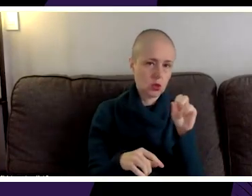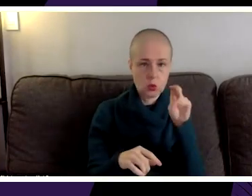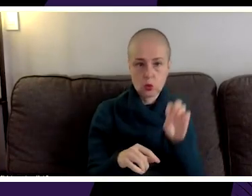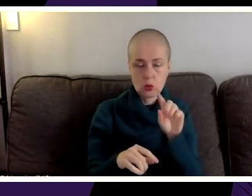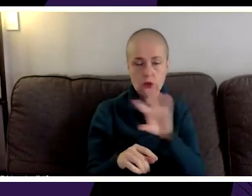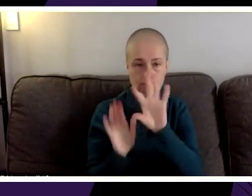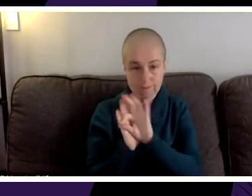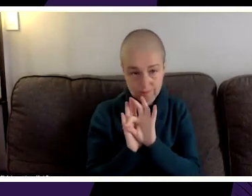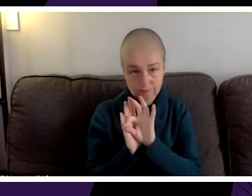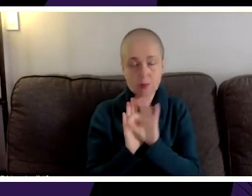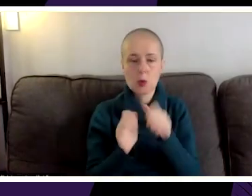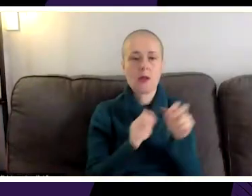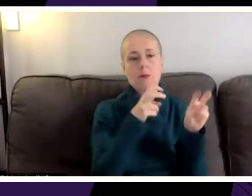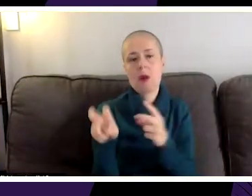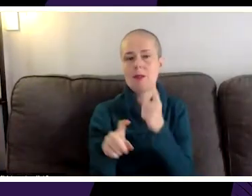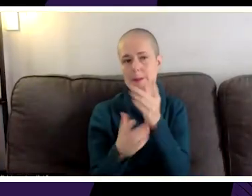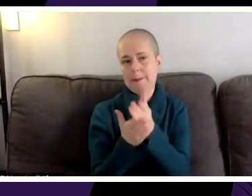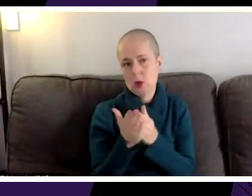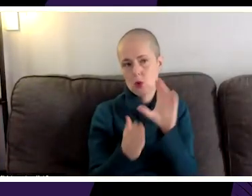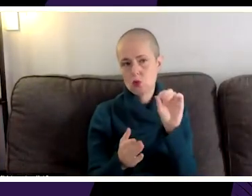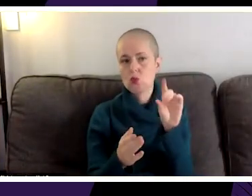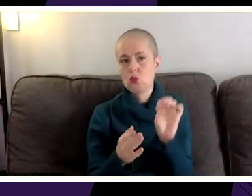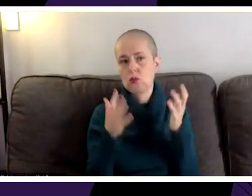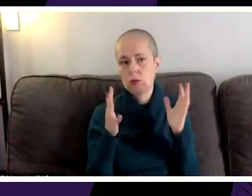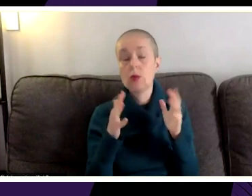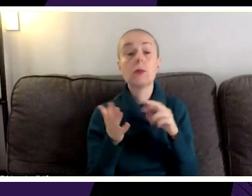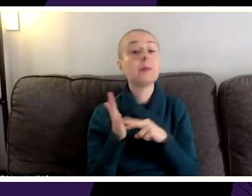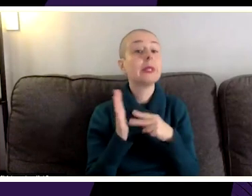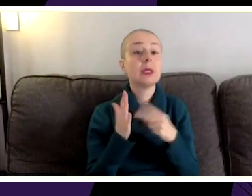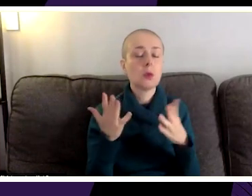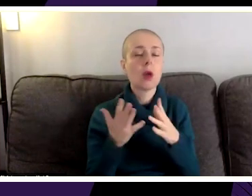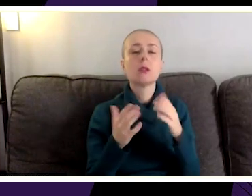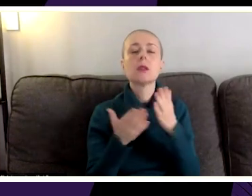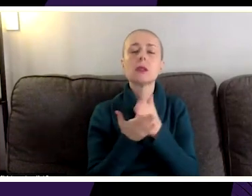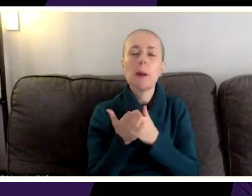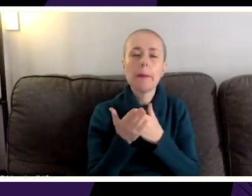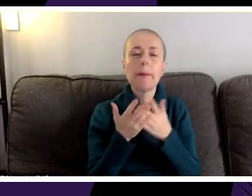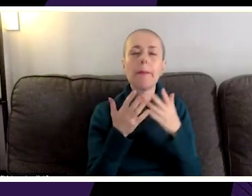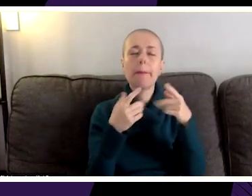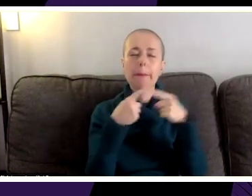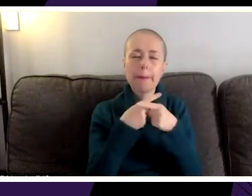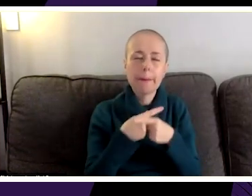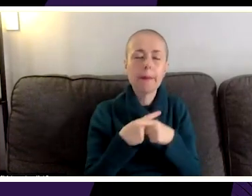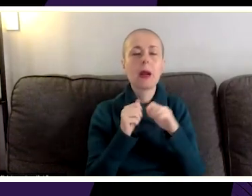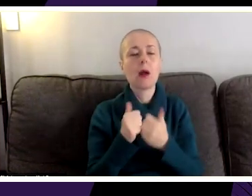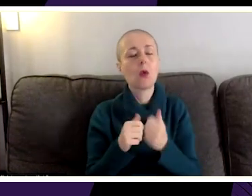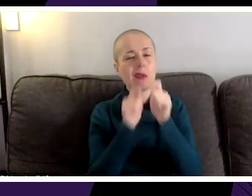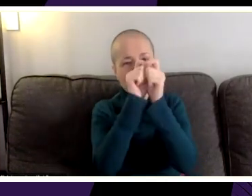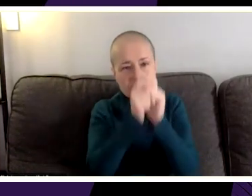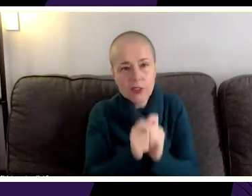issue. What this means is like eliminating all the friction from having to configure TypeScript. Here's all